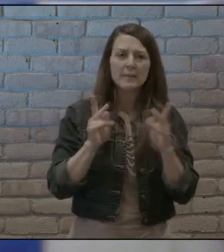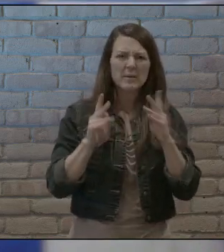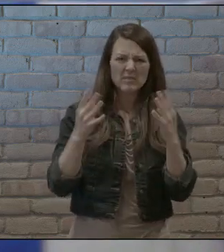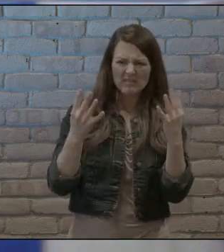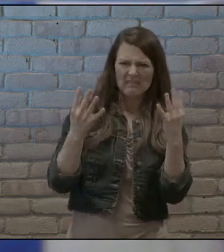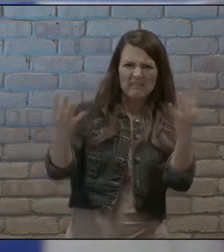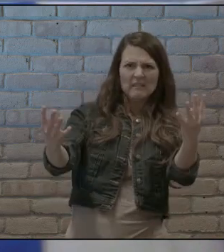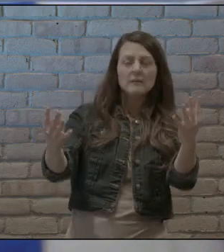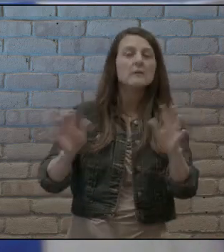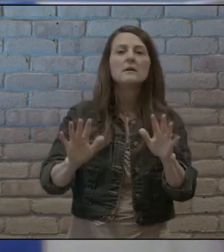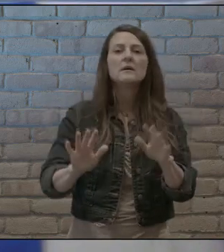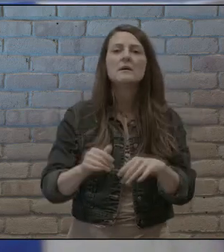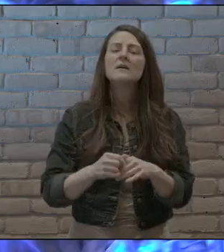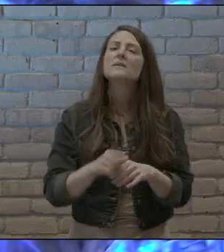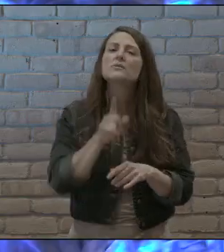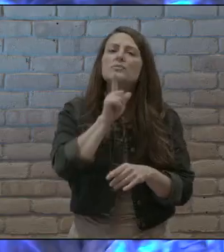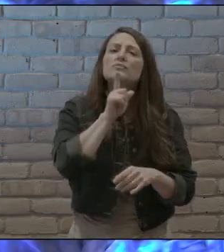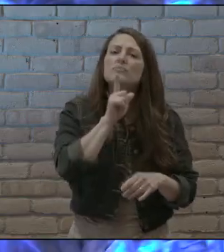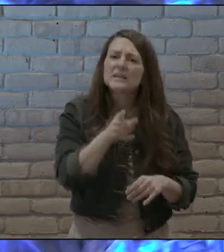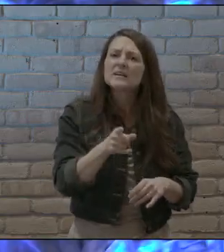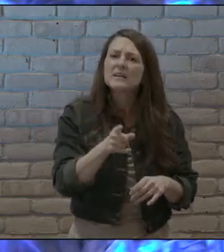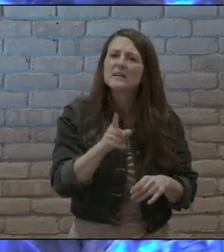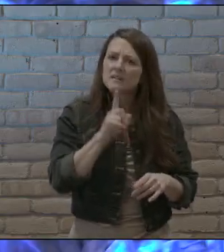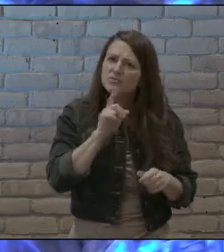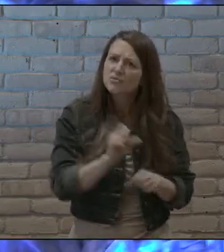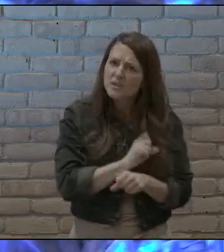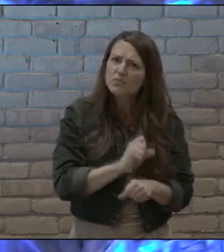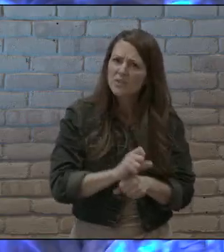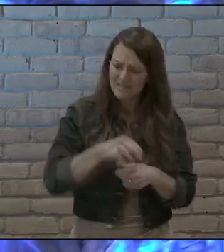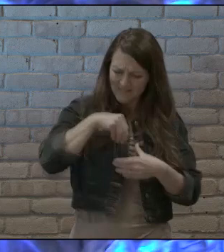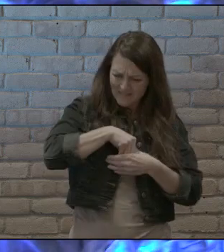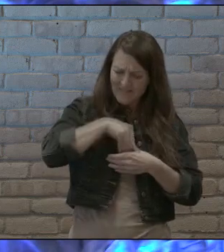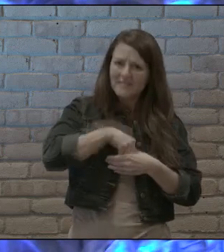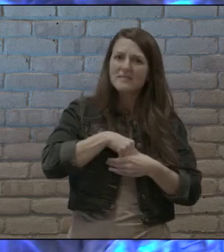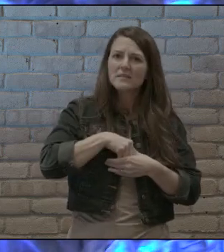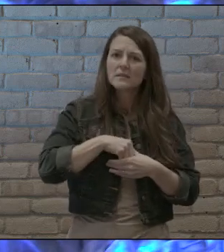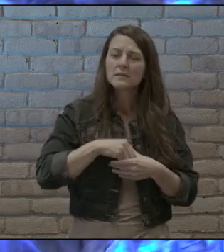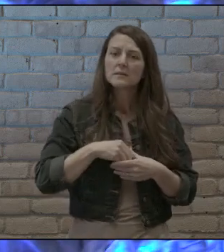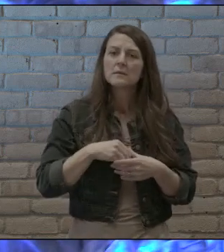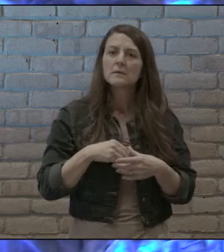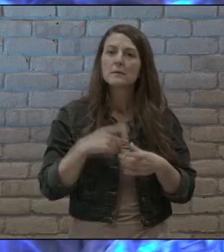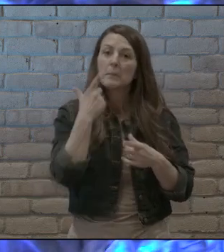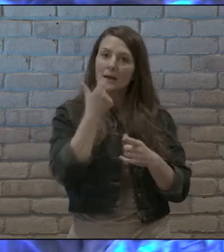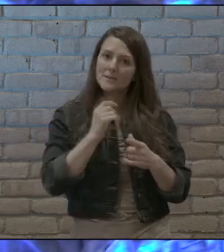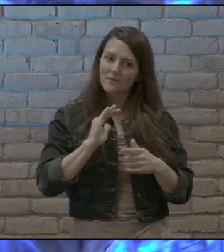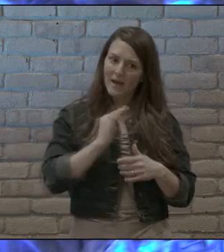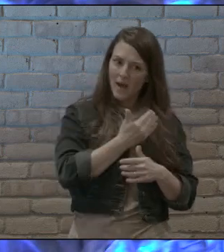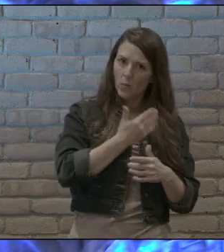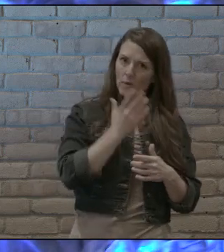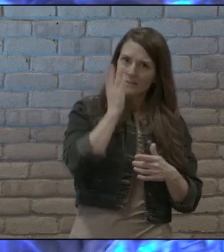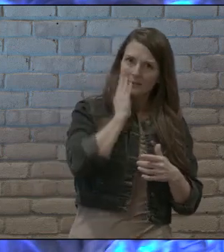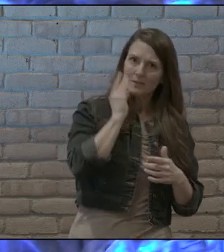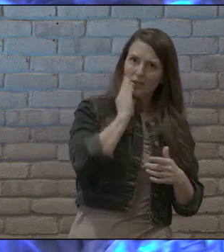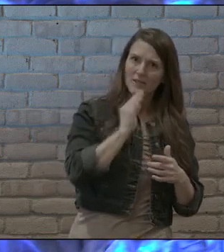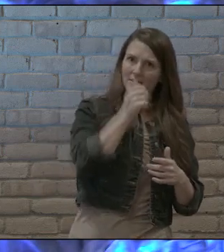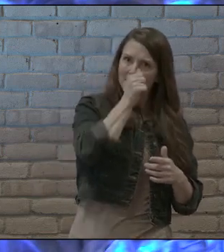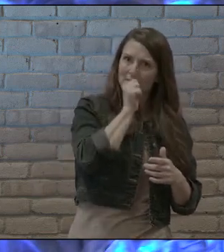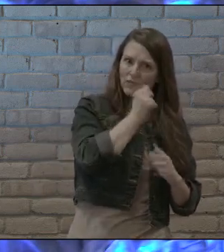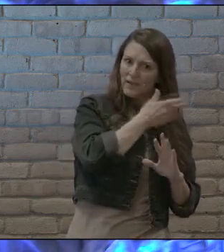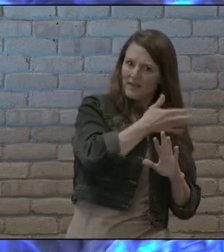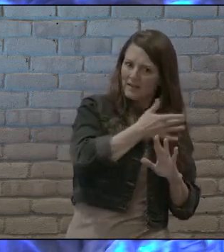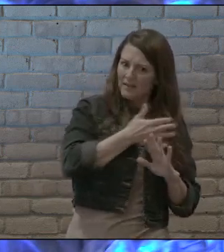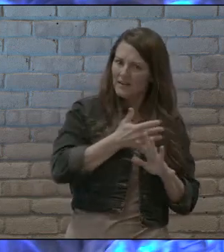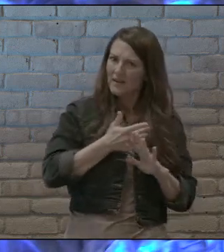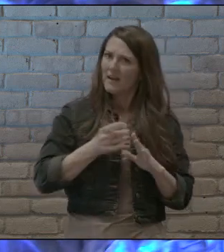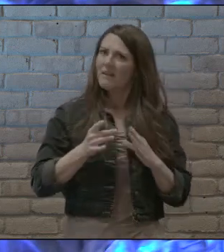but it's real because it's rooted not only in our experience, but it's rooted in